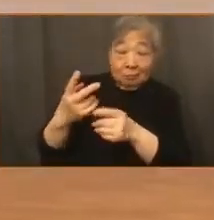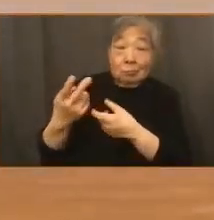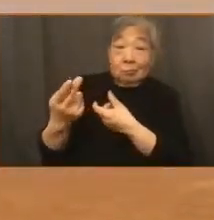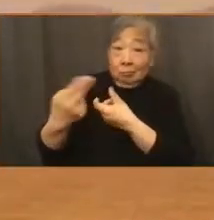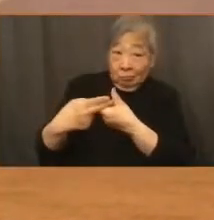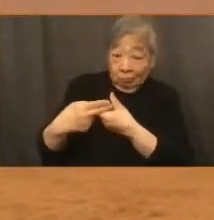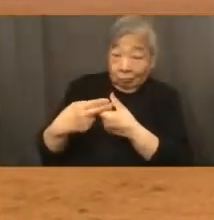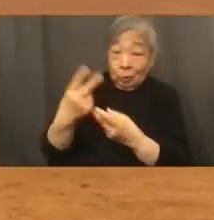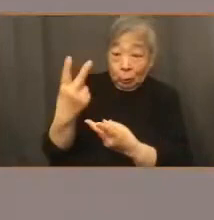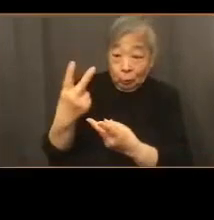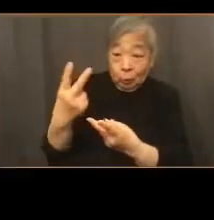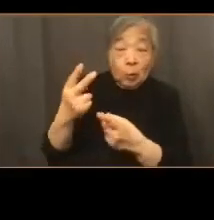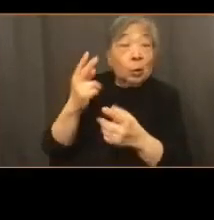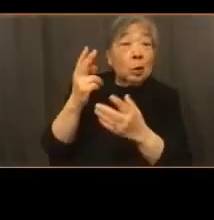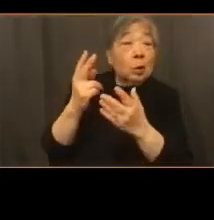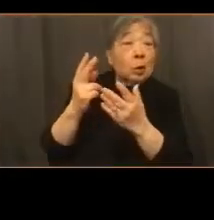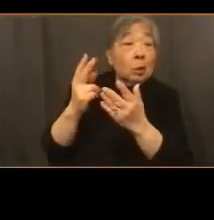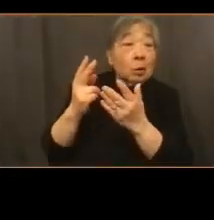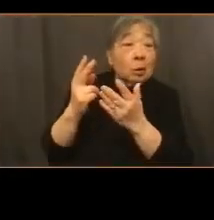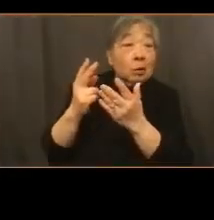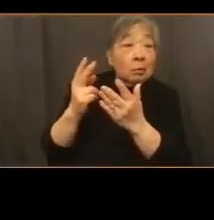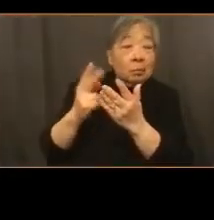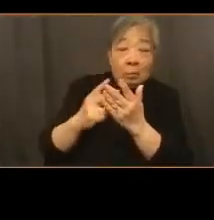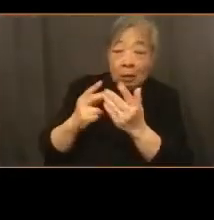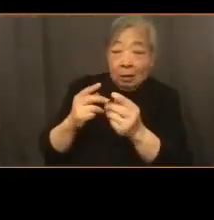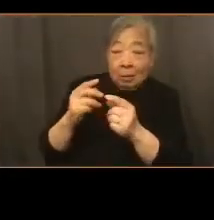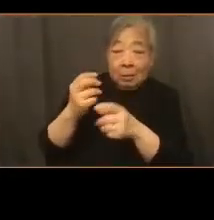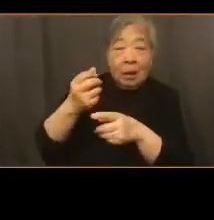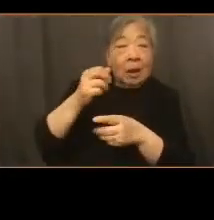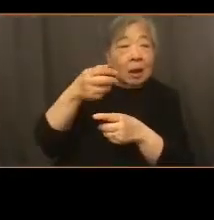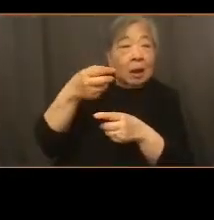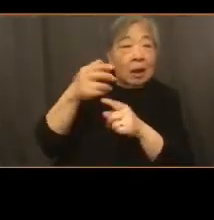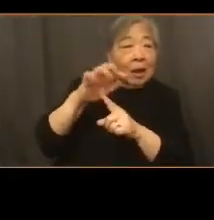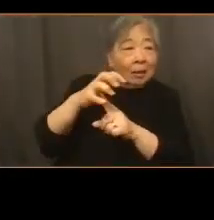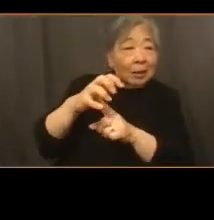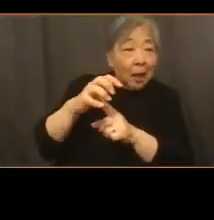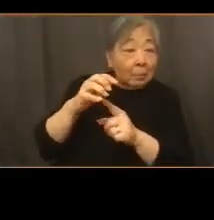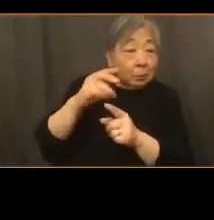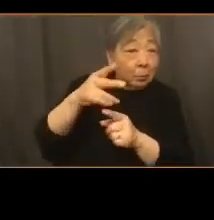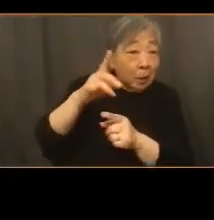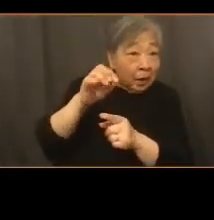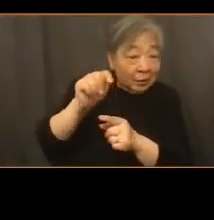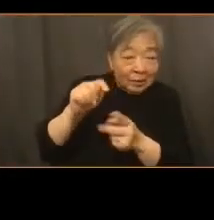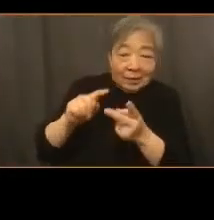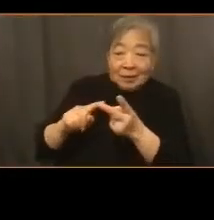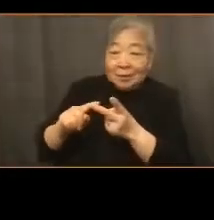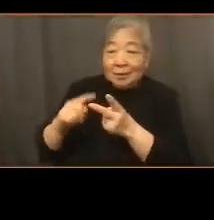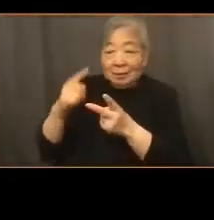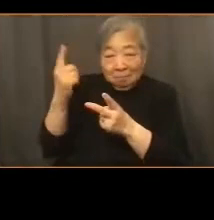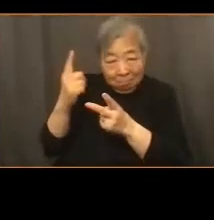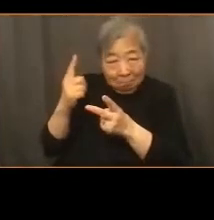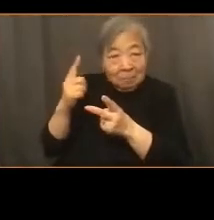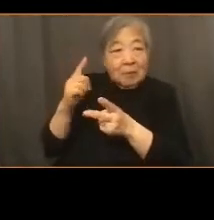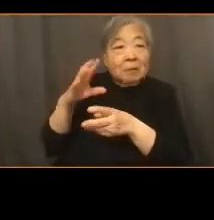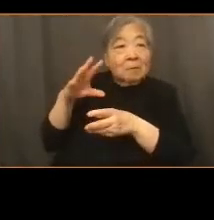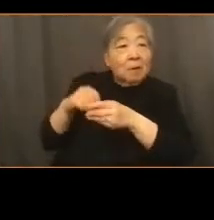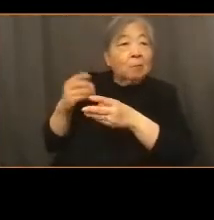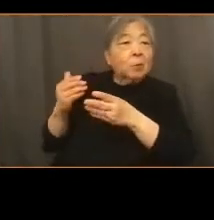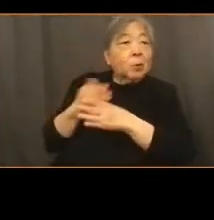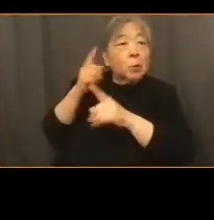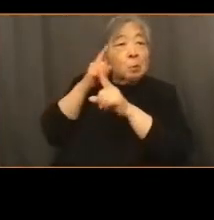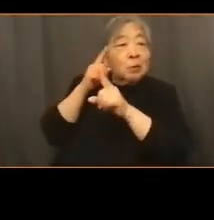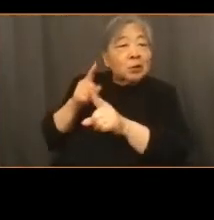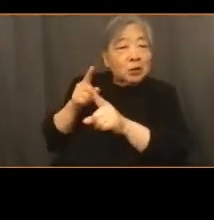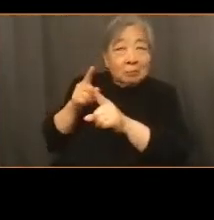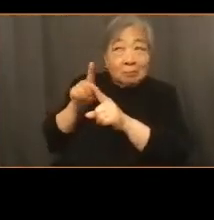from NASA's upcoming Dragonfly mission, which will take flight to a whole other world, Saturn's moon Titan. You